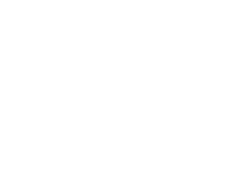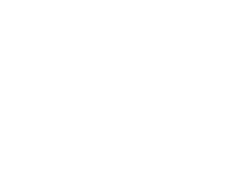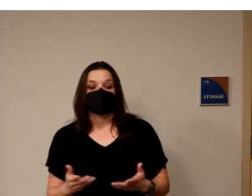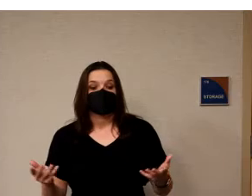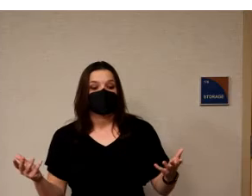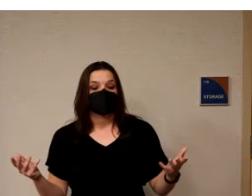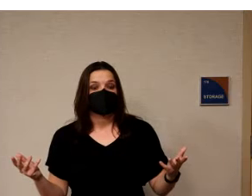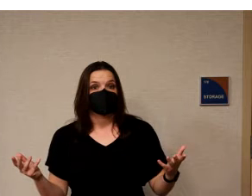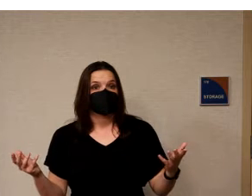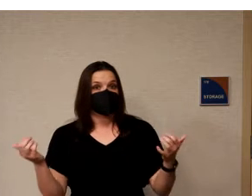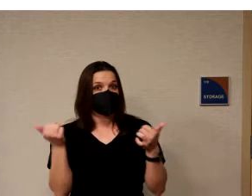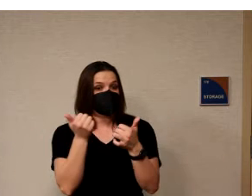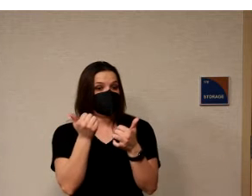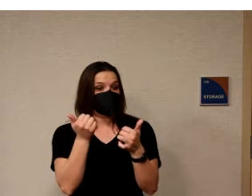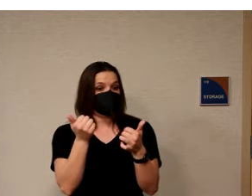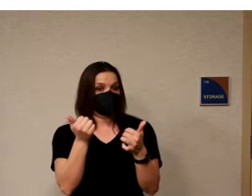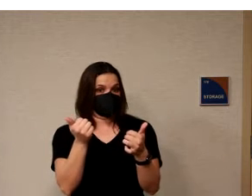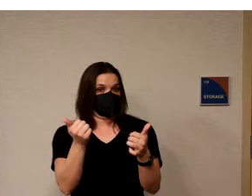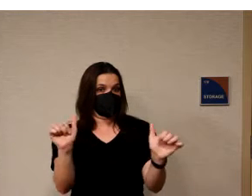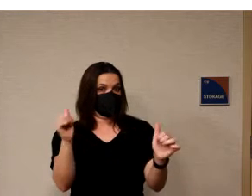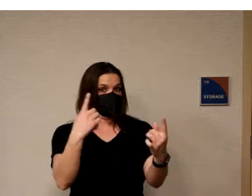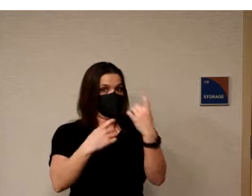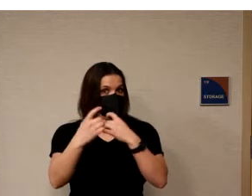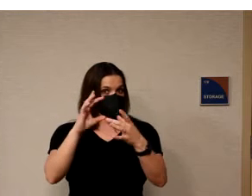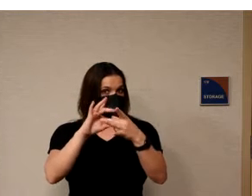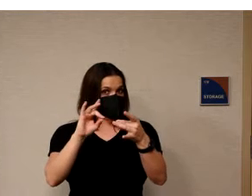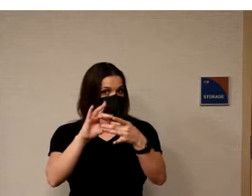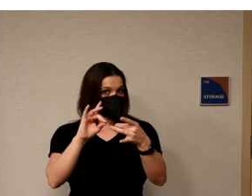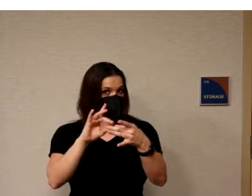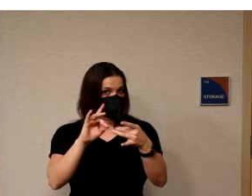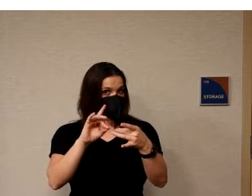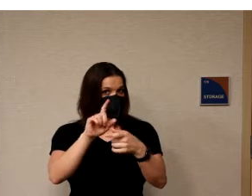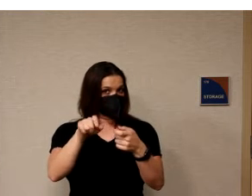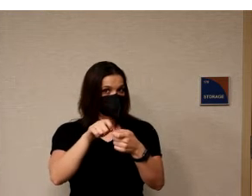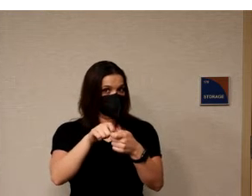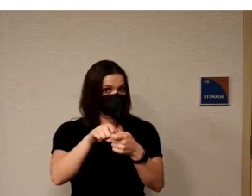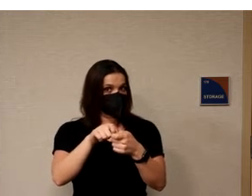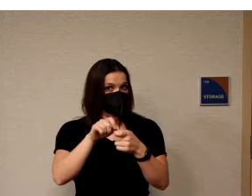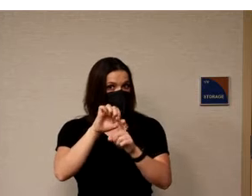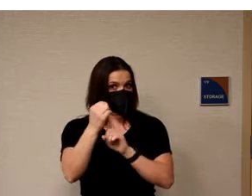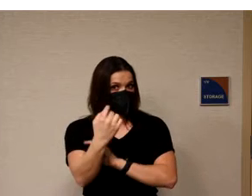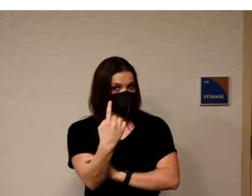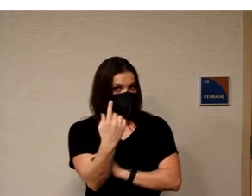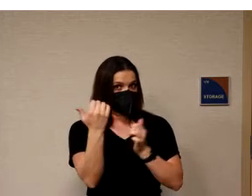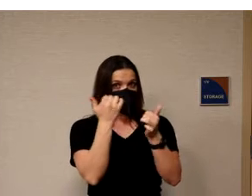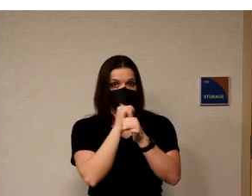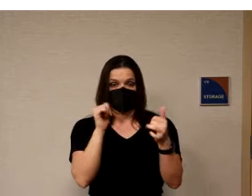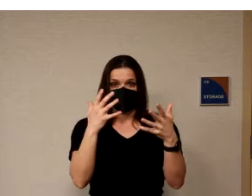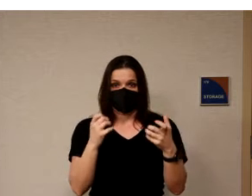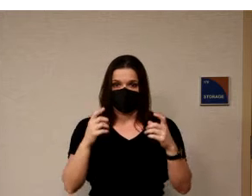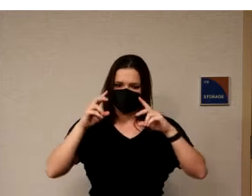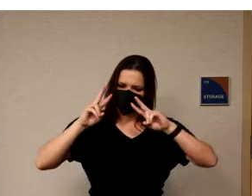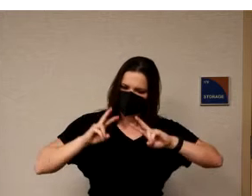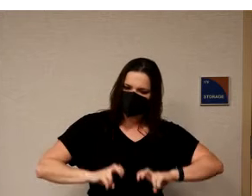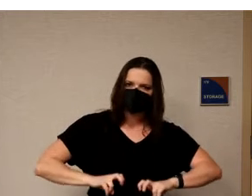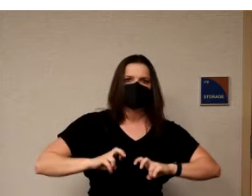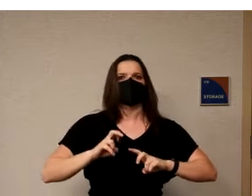But any questions or comments specific to scenario 1? Anywhere you guys want to drill down